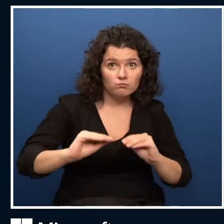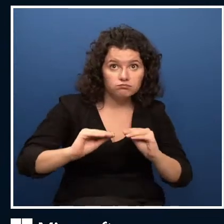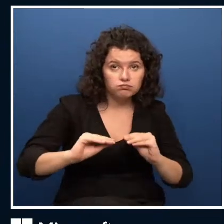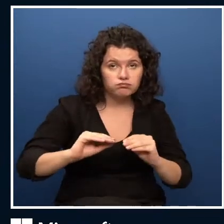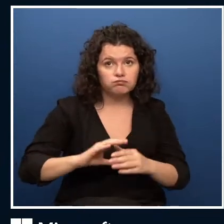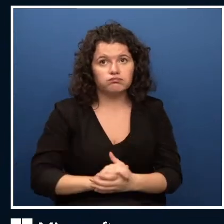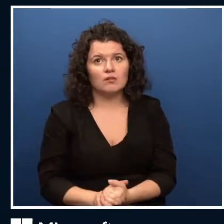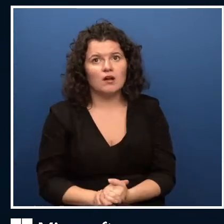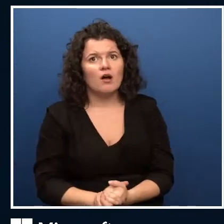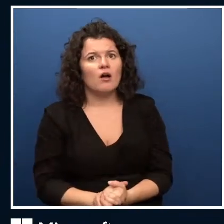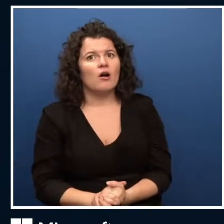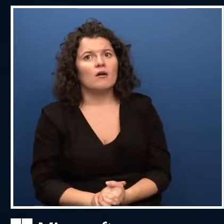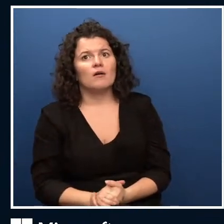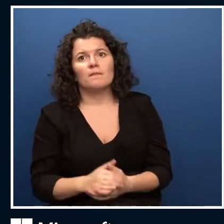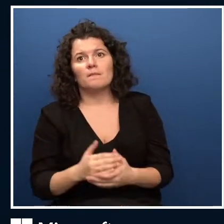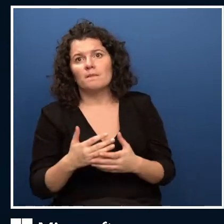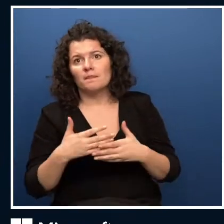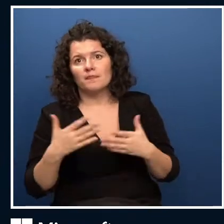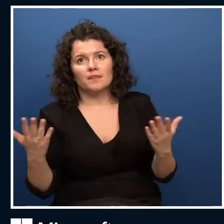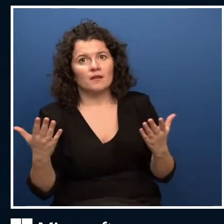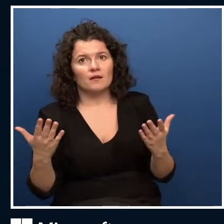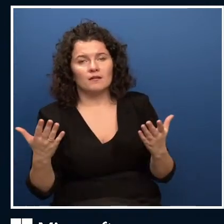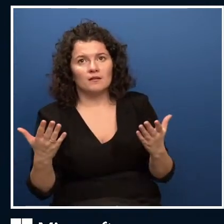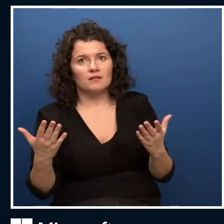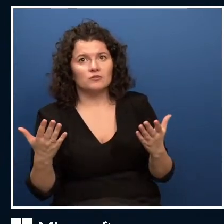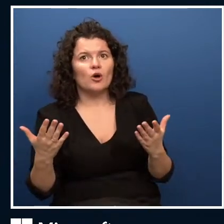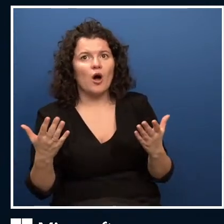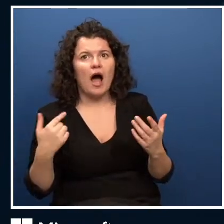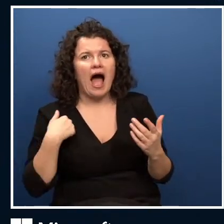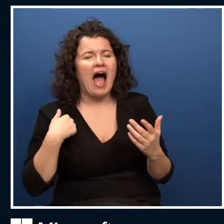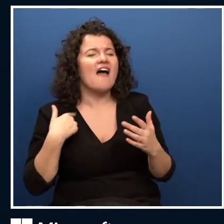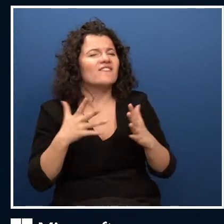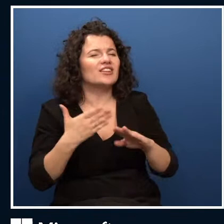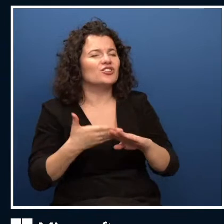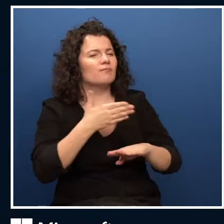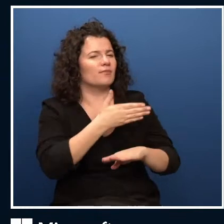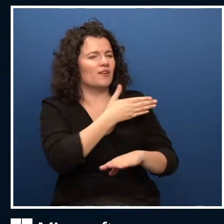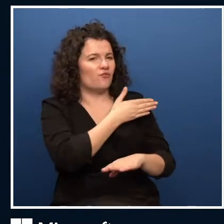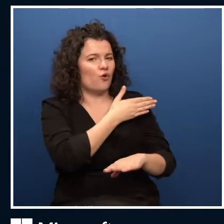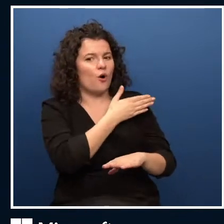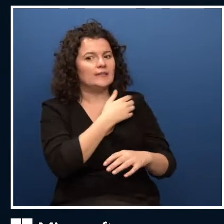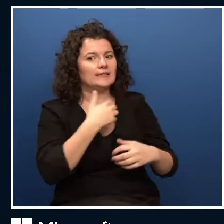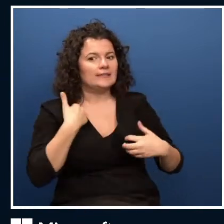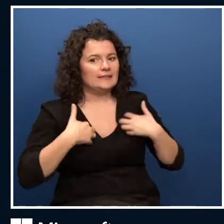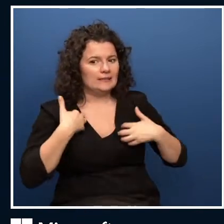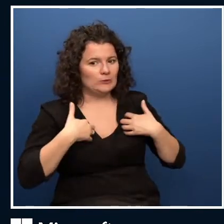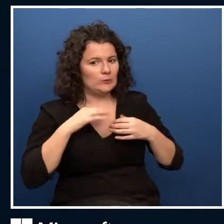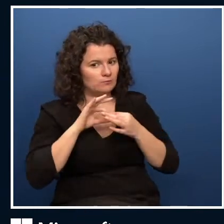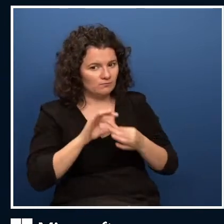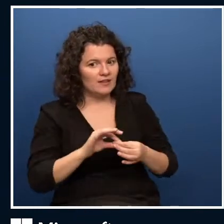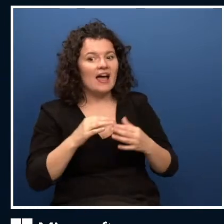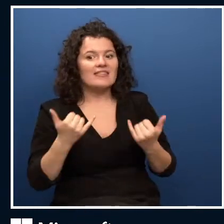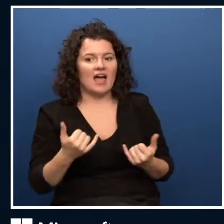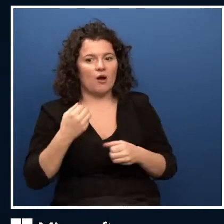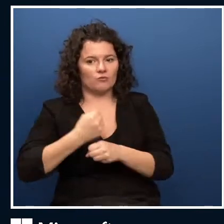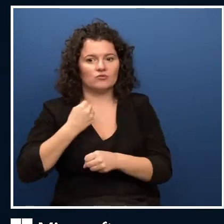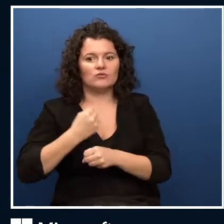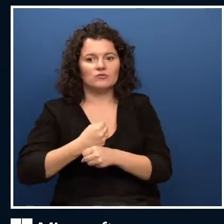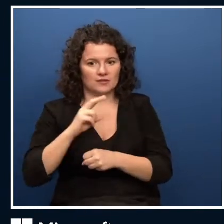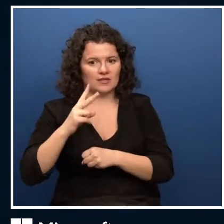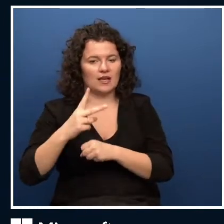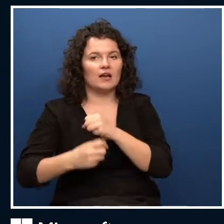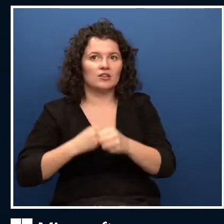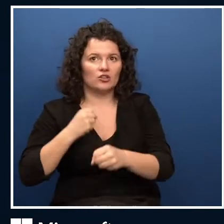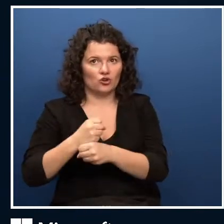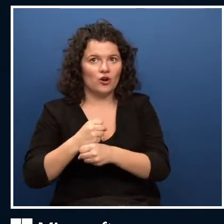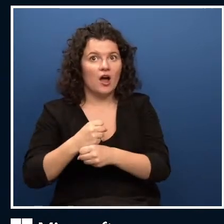bit early of my third year in college. So I have been doing certain stuffs, doing certain projects, and I would try to share those learnings